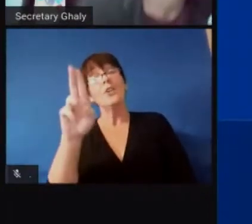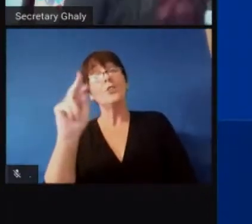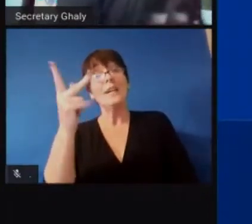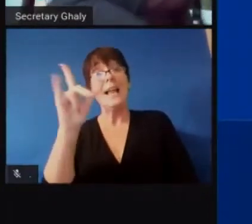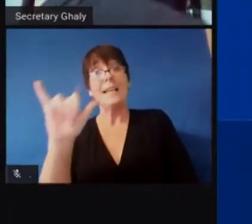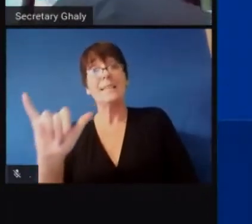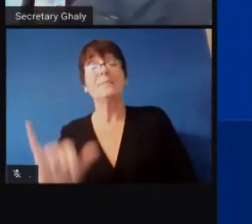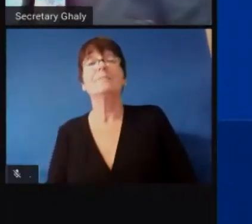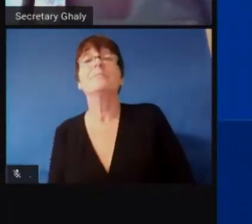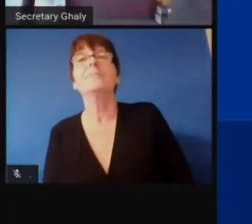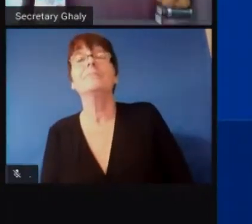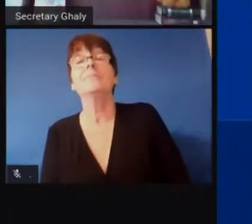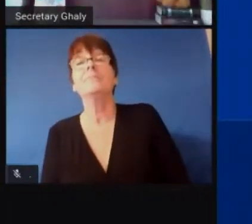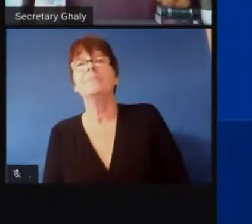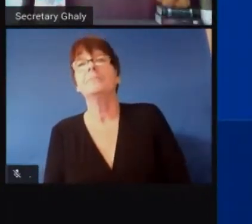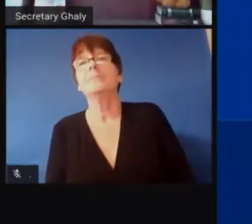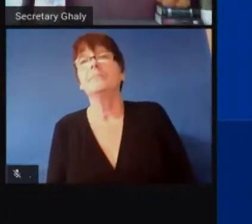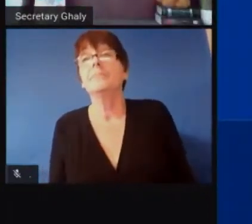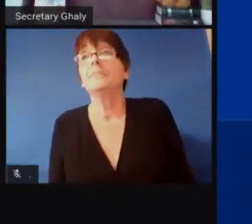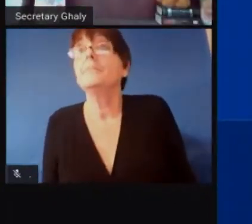Ghaly.